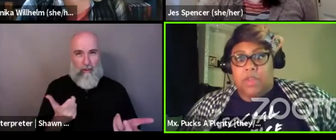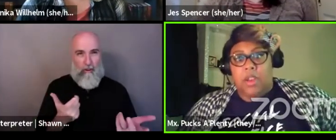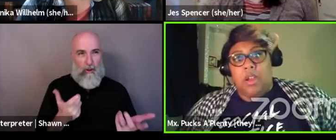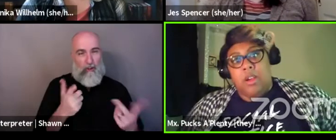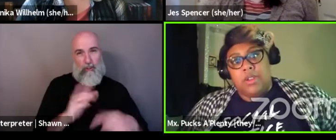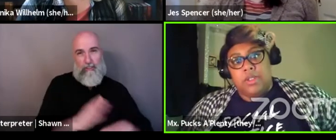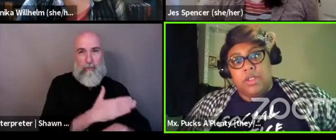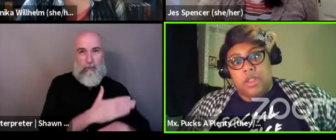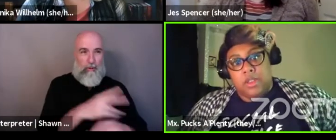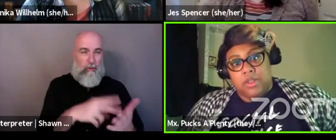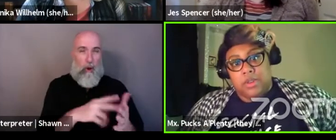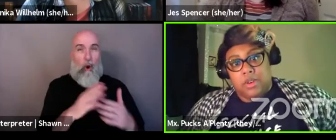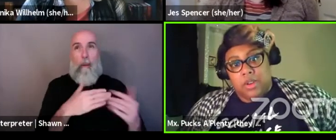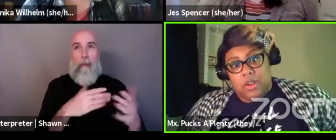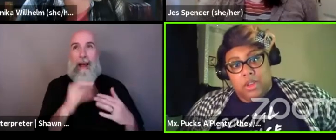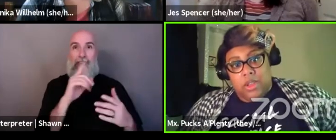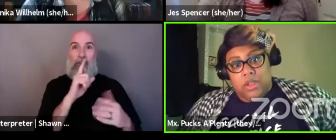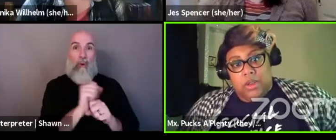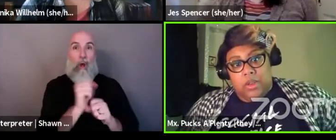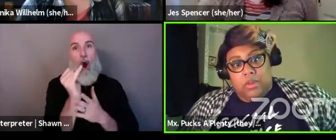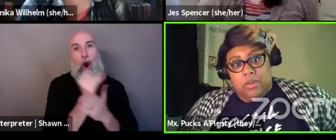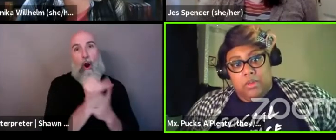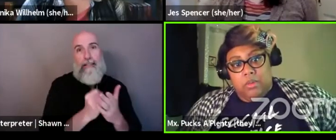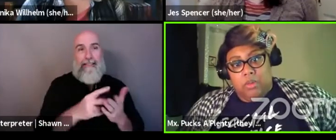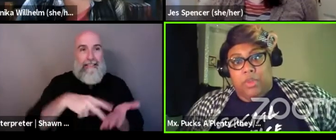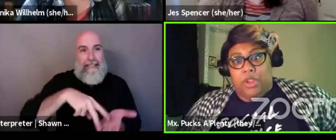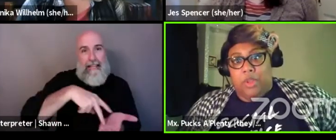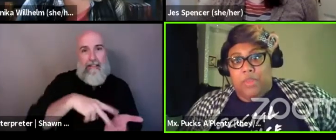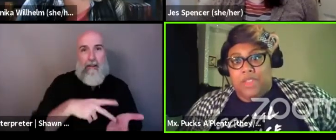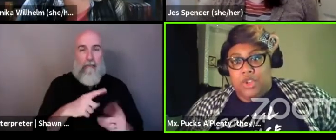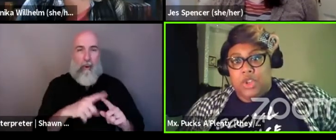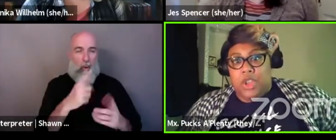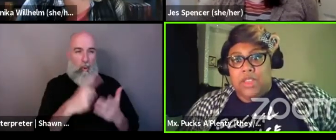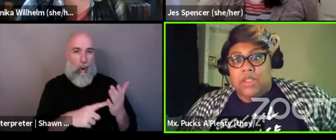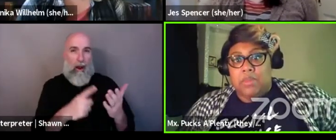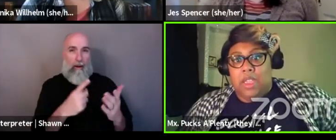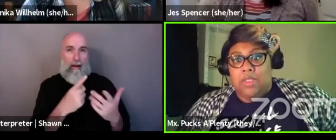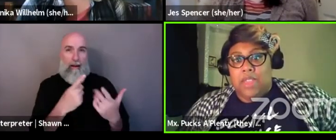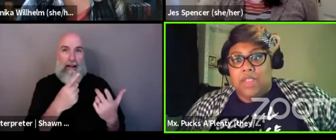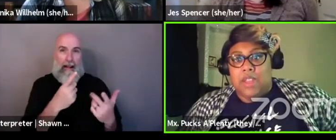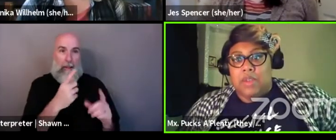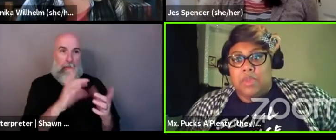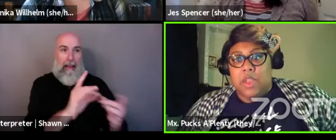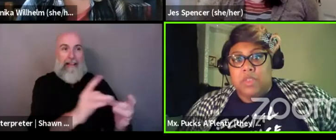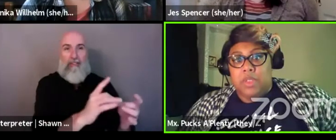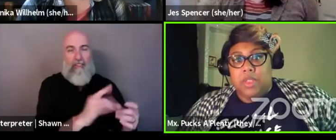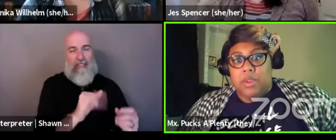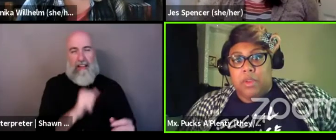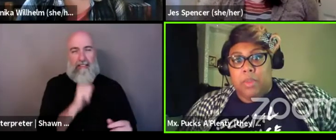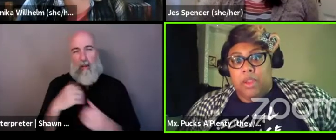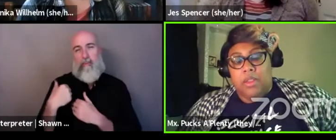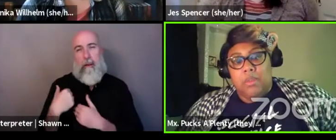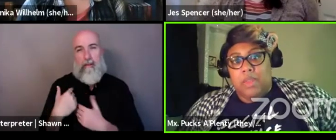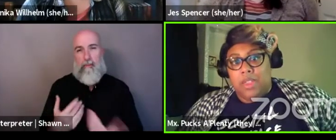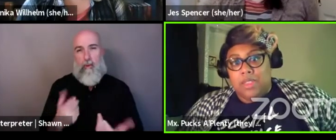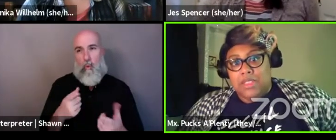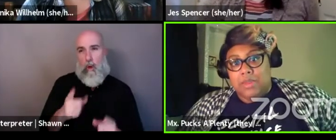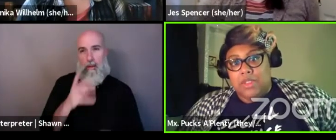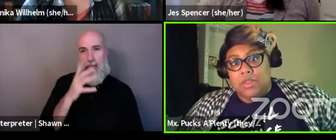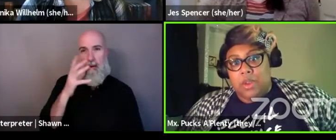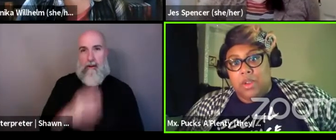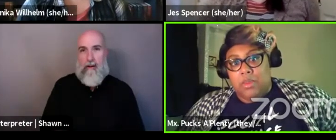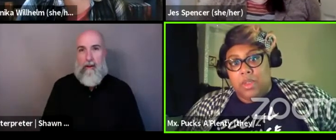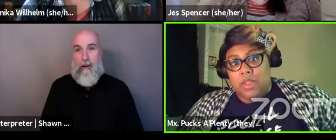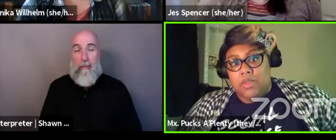music, no matter how artistic it is or, you know, what political message you're trying to make. That's not a responsible thing when you're a parent. My kid thinks